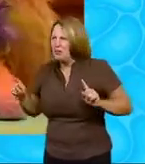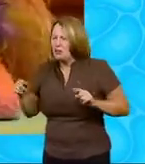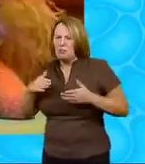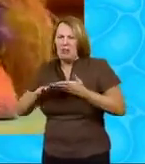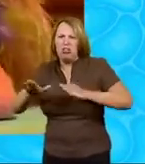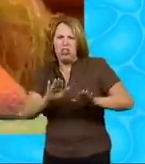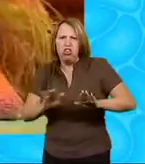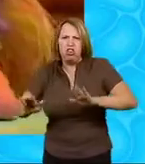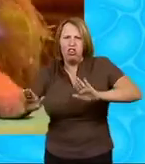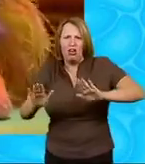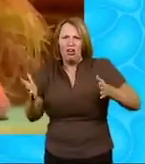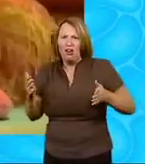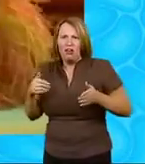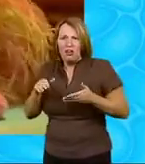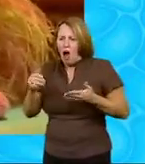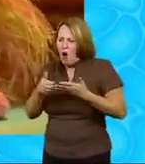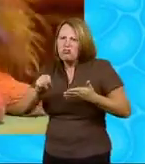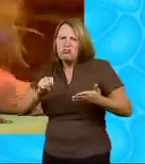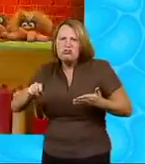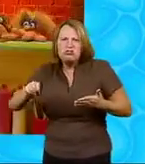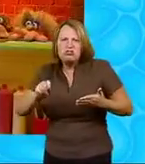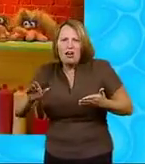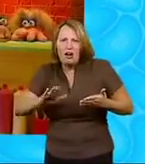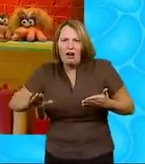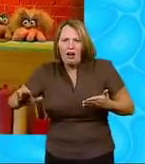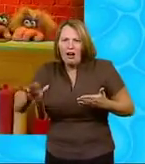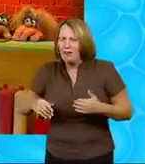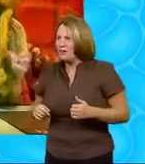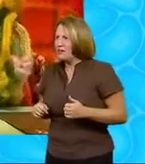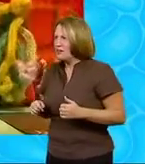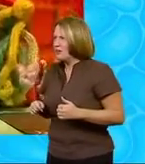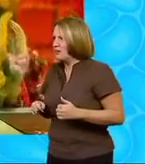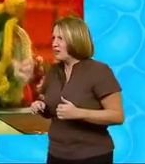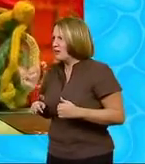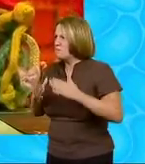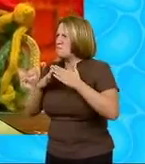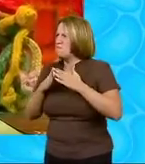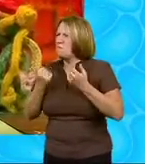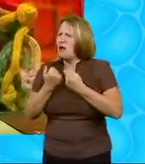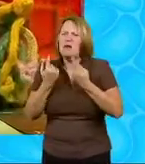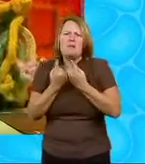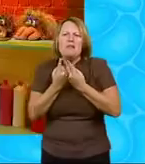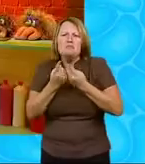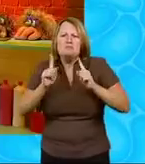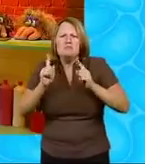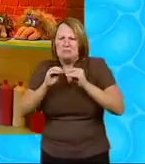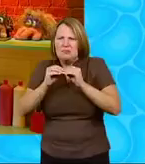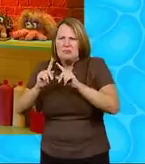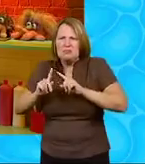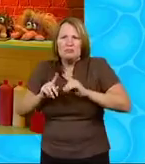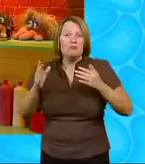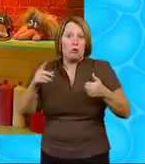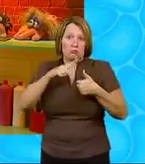Dib-Dab. Mean use you Not to you. Smudge no. them. Chris? Yeah. Do we need any other bits and bits? Get some more black